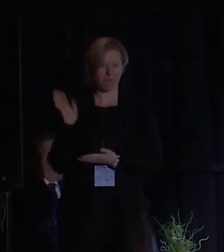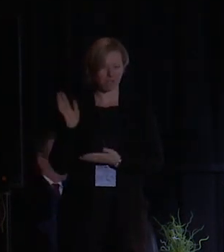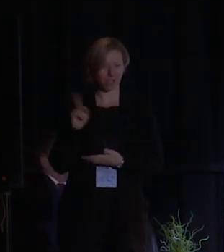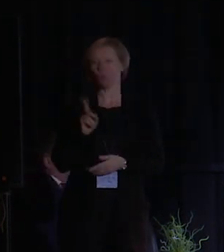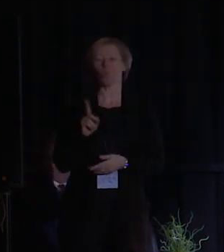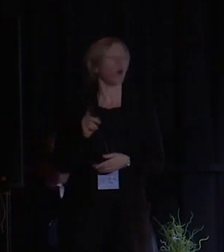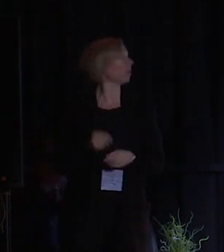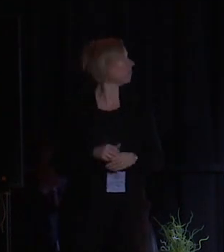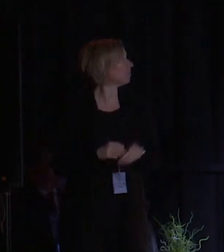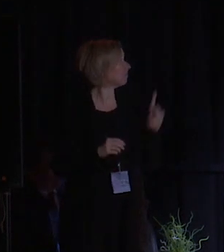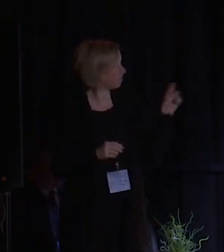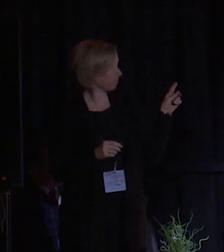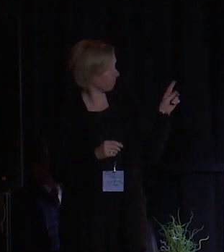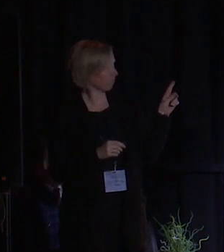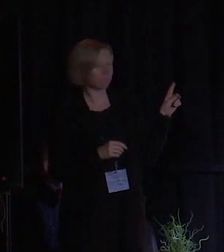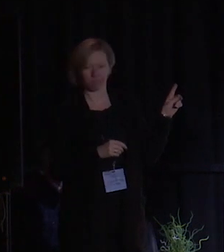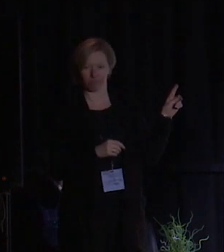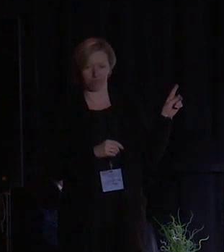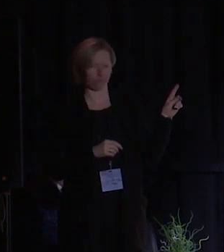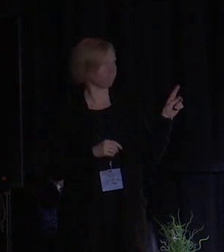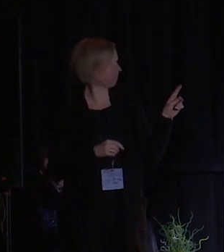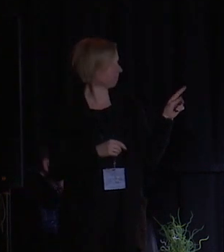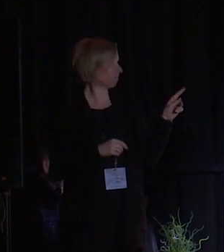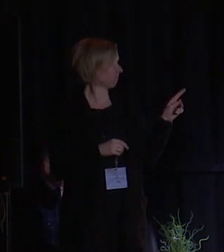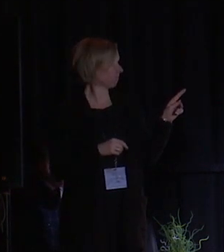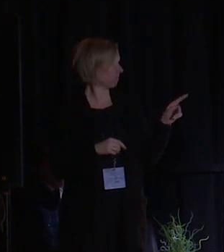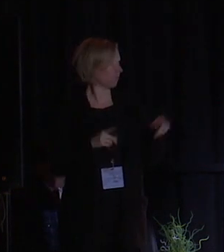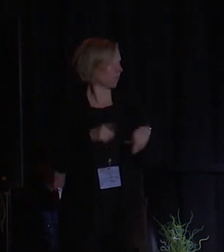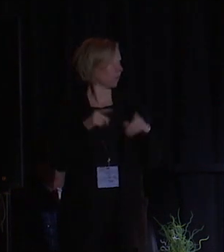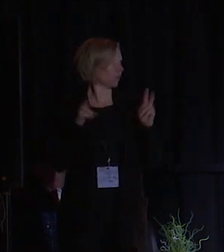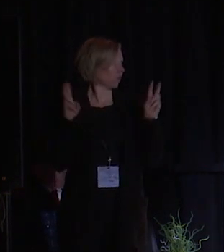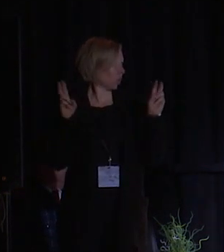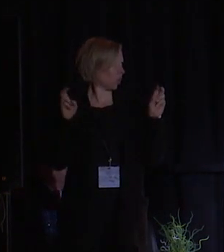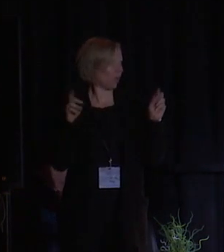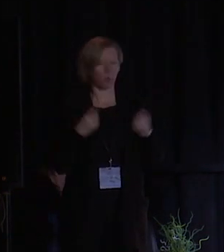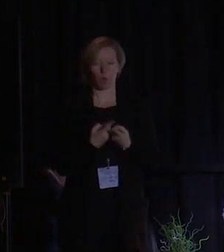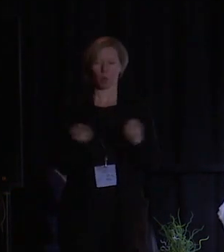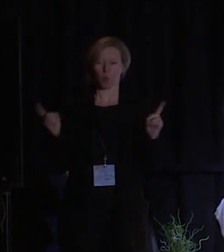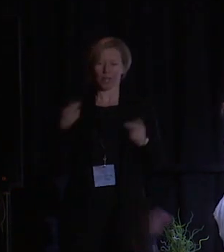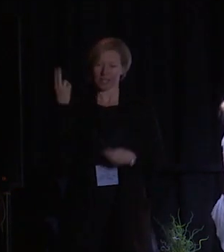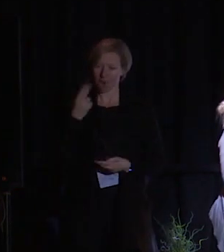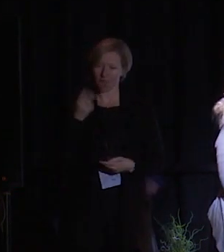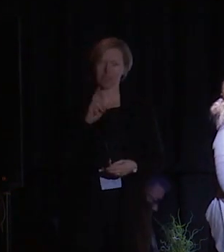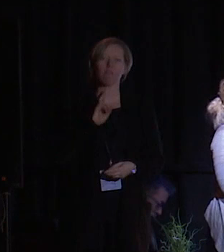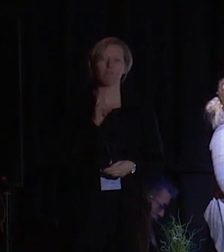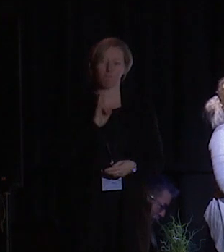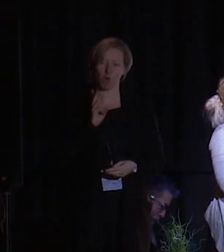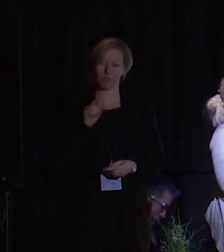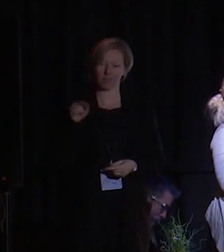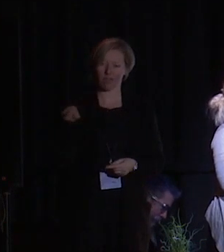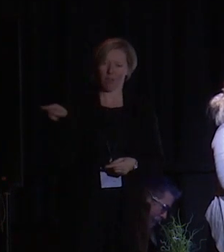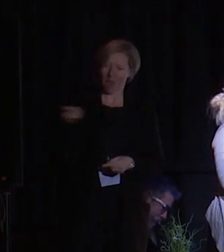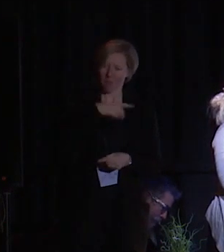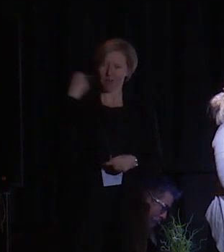which is called Castaway. Nina Simone, here's a bastardized quote, said, "We as artists have a voice and people understand